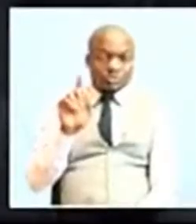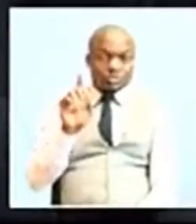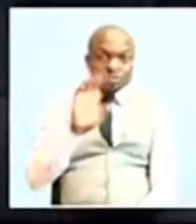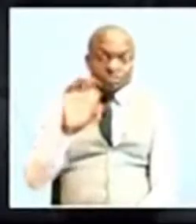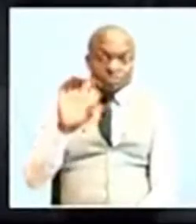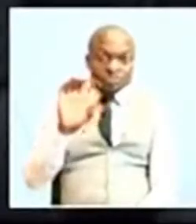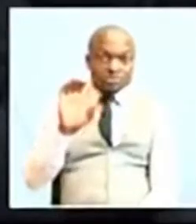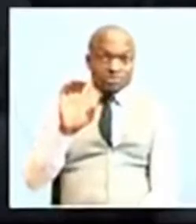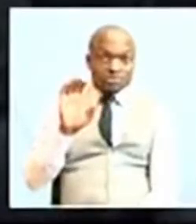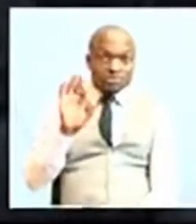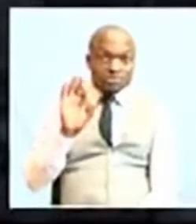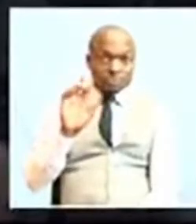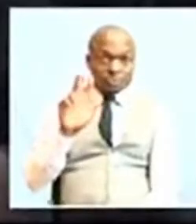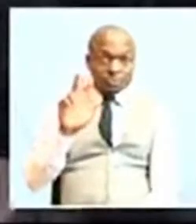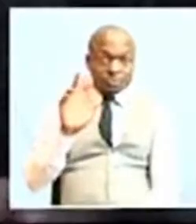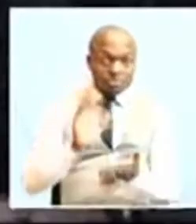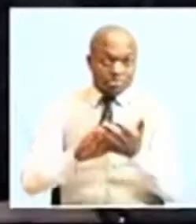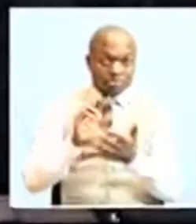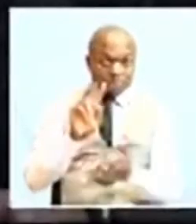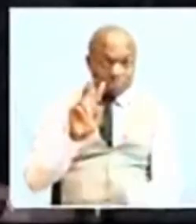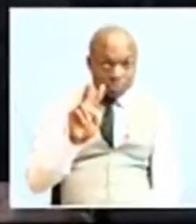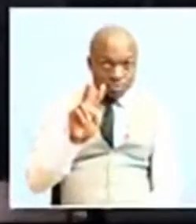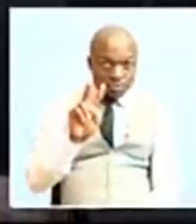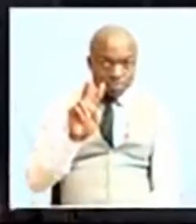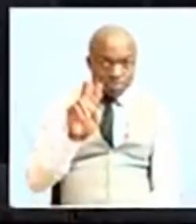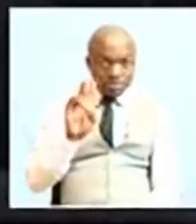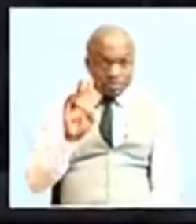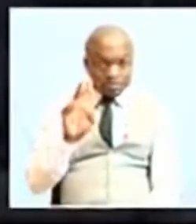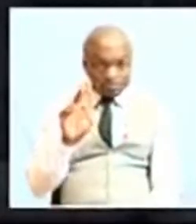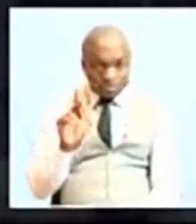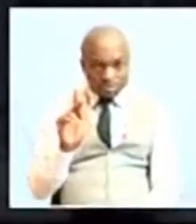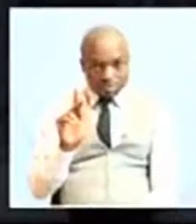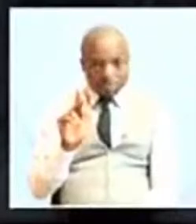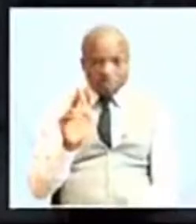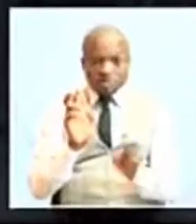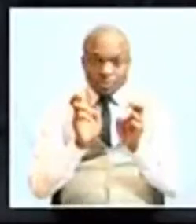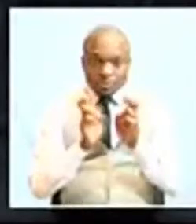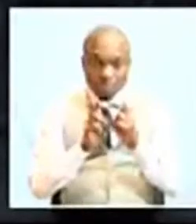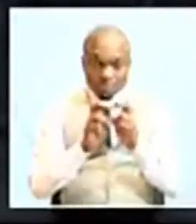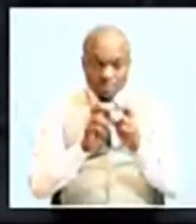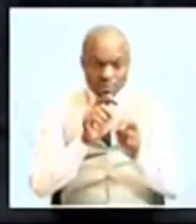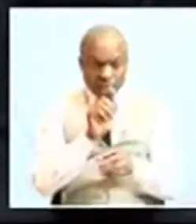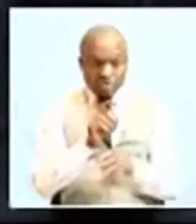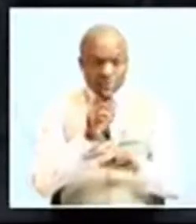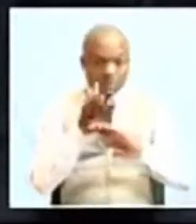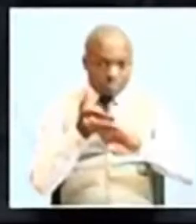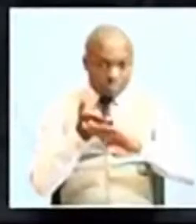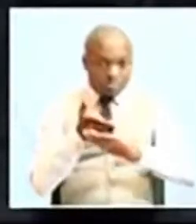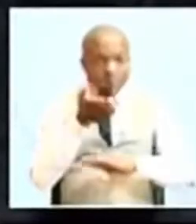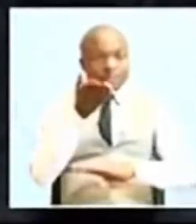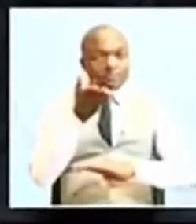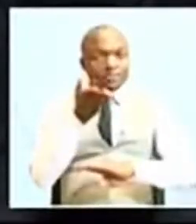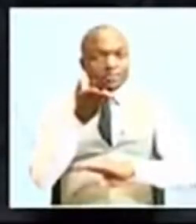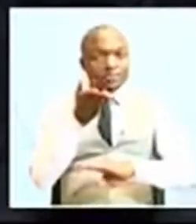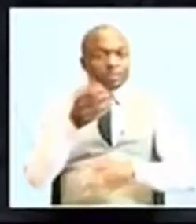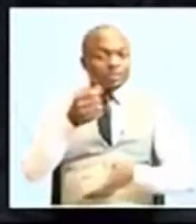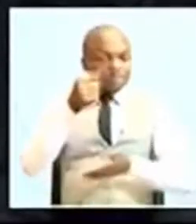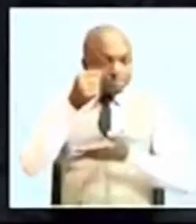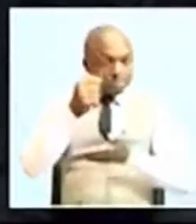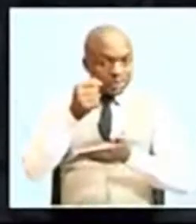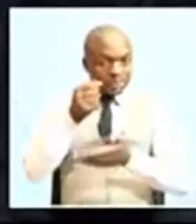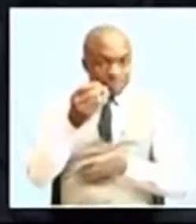193,027 kwacha, but the contract for Lusinga is above the budgeted